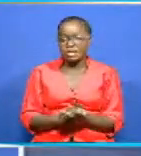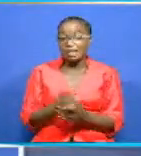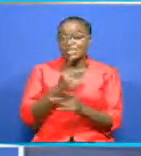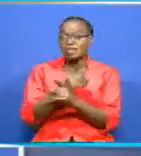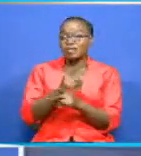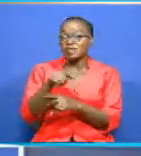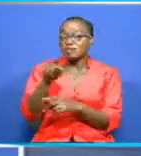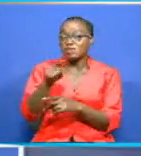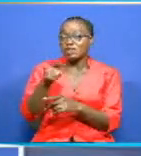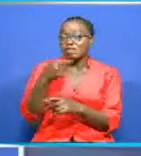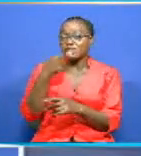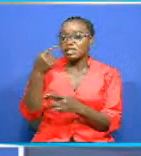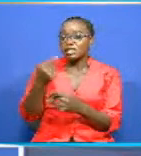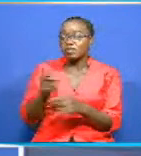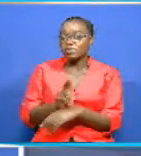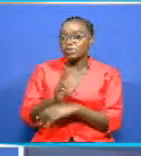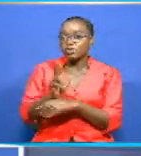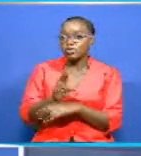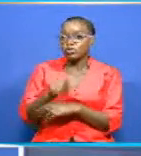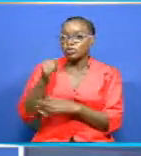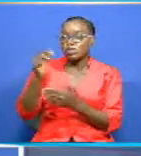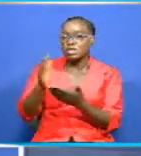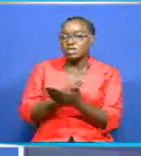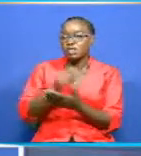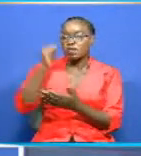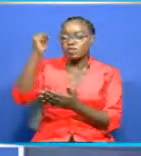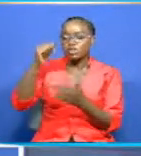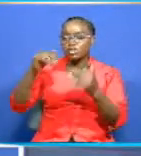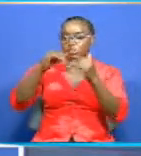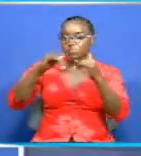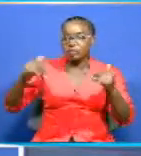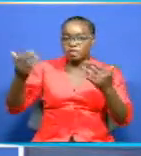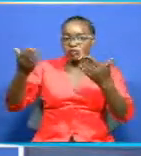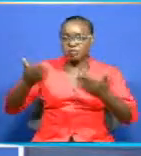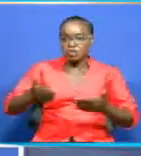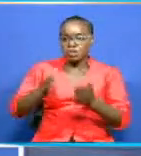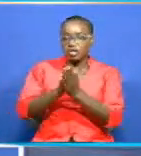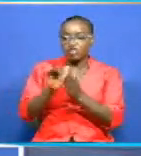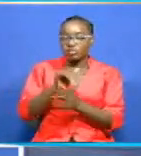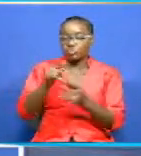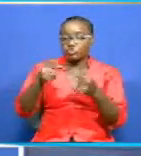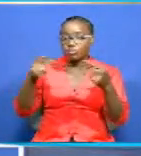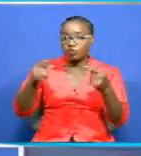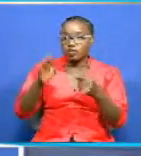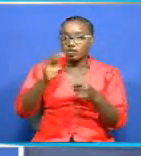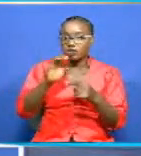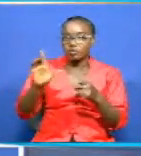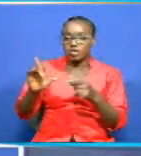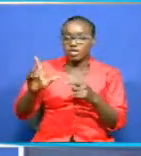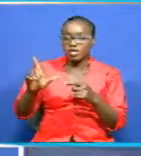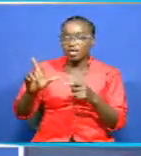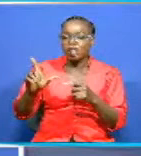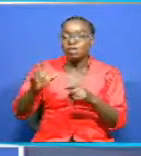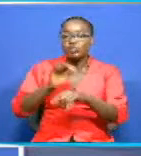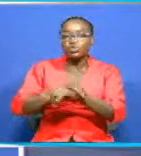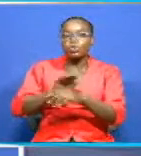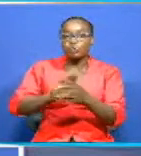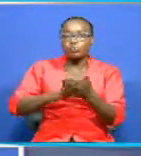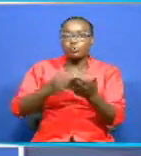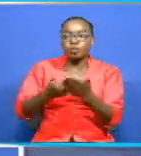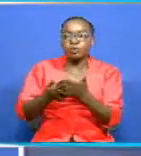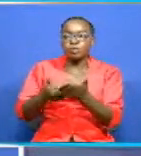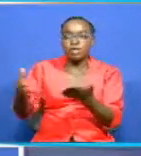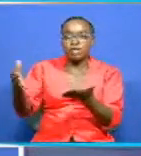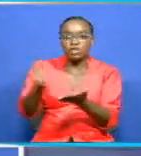against claims that he was being used by some politicians to cause divisions, claiming those opposing the bill have good proposals that should be adopted to